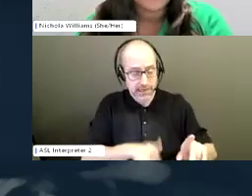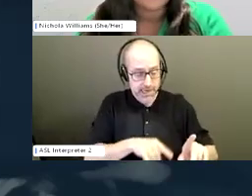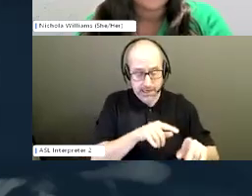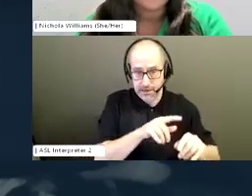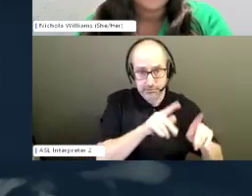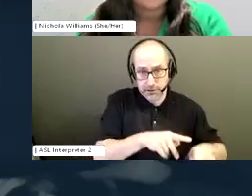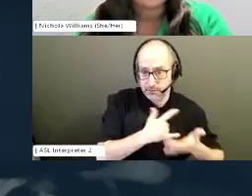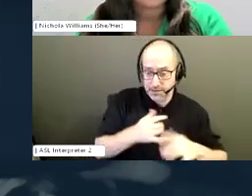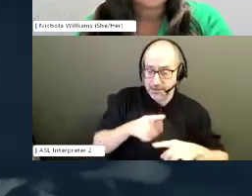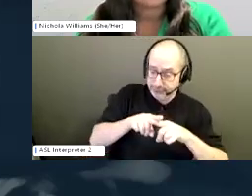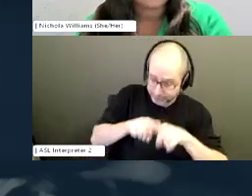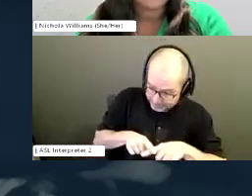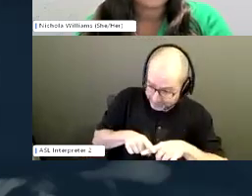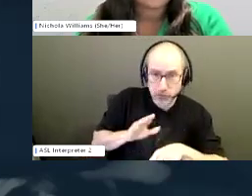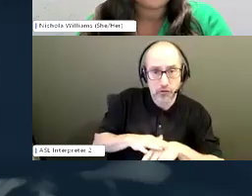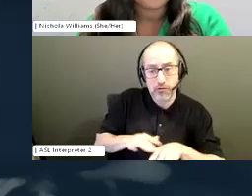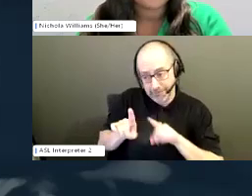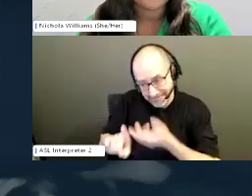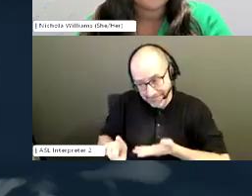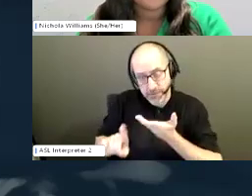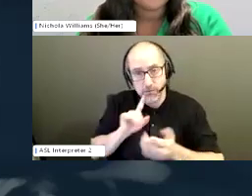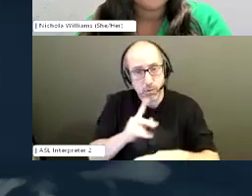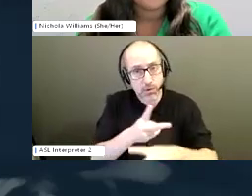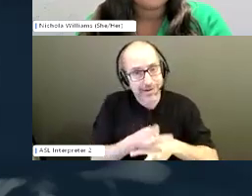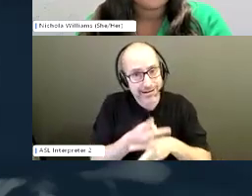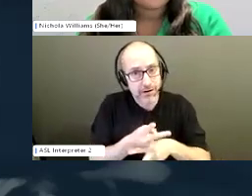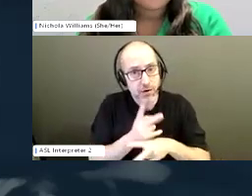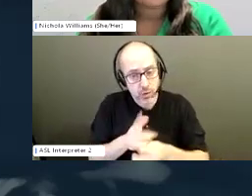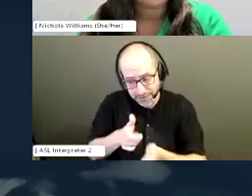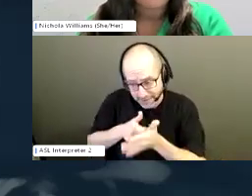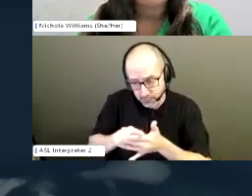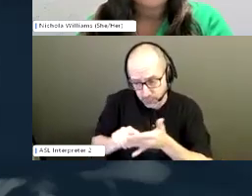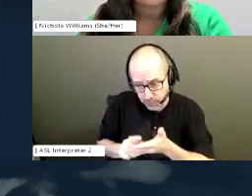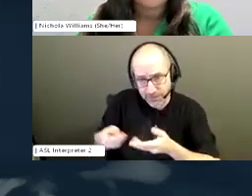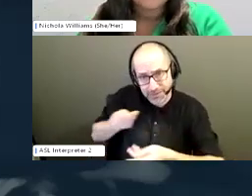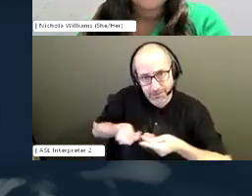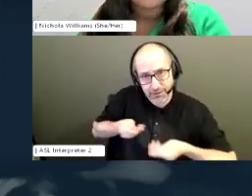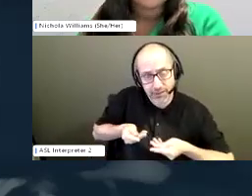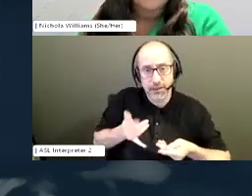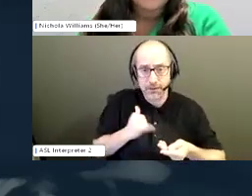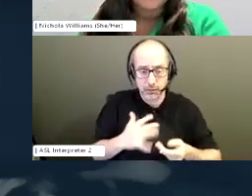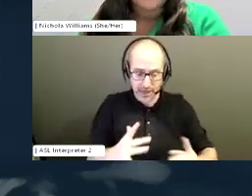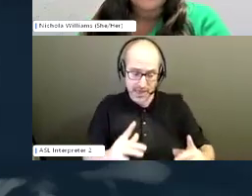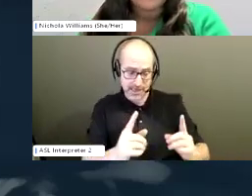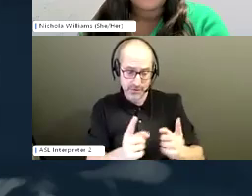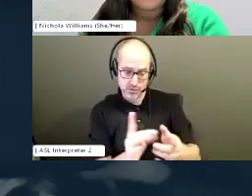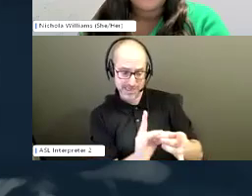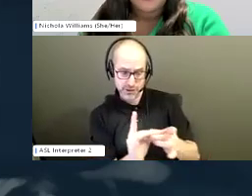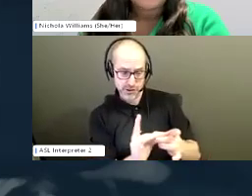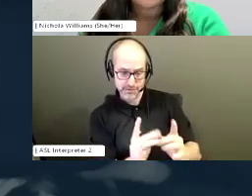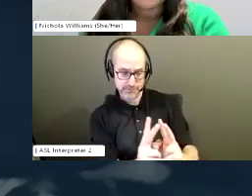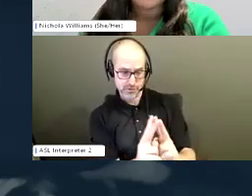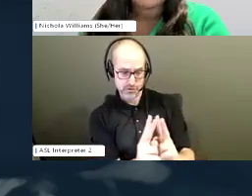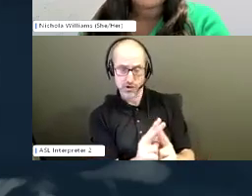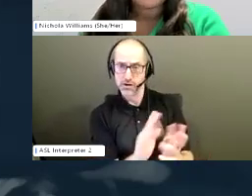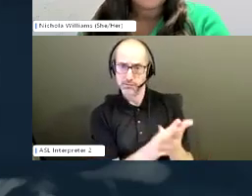for care and other specific needs, or vice versa. This can add a complex layer to the relationship,